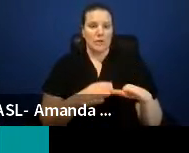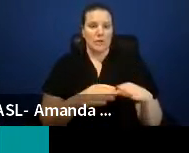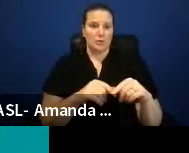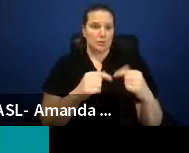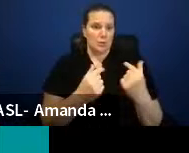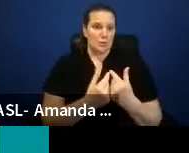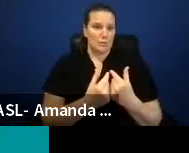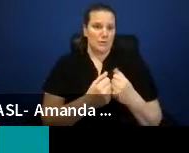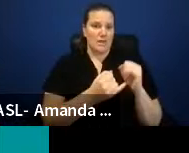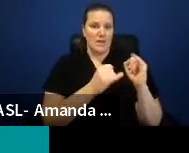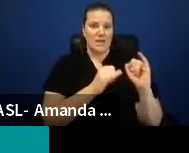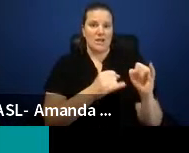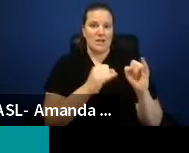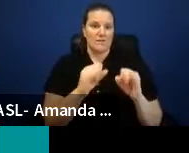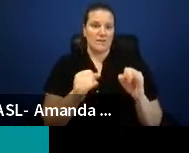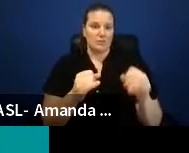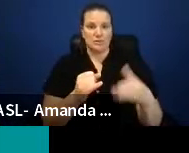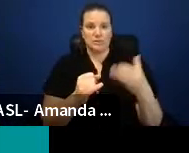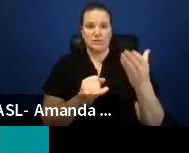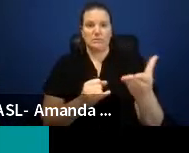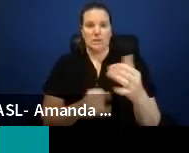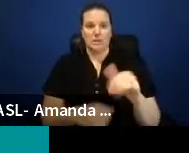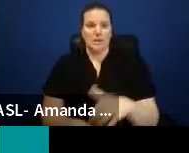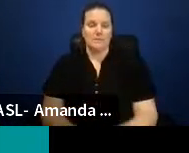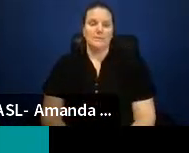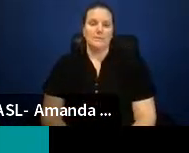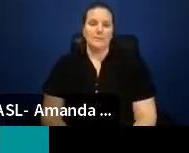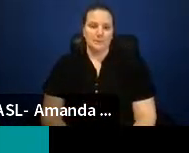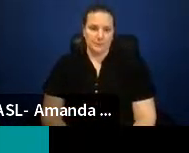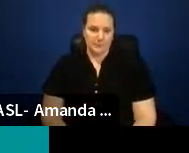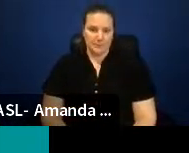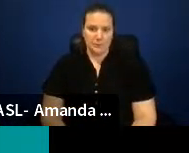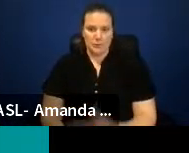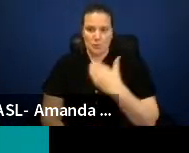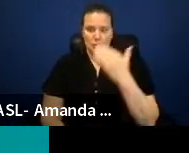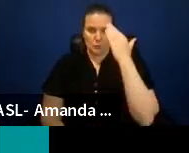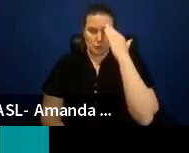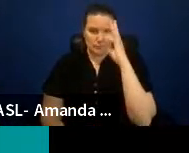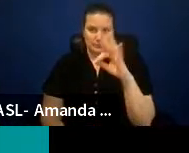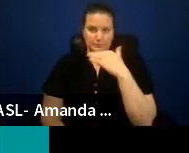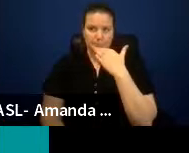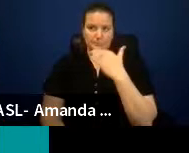and have them individually submit. Good to know. Thank you.